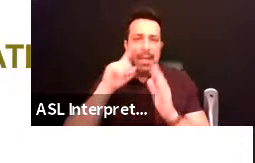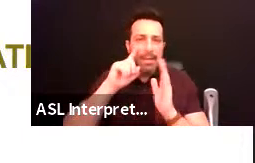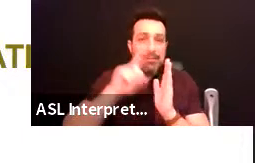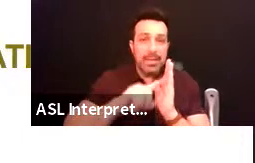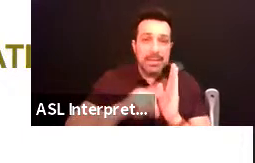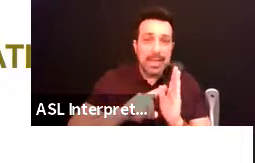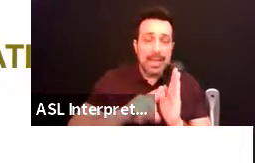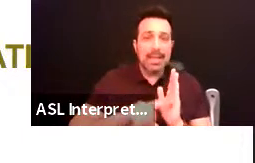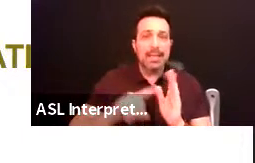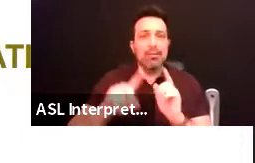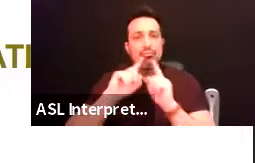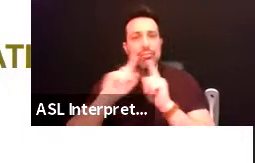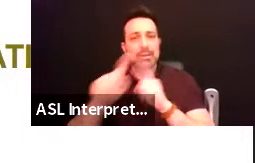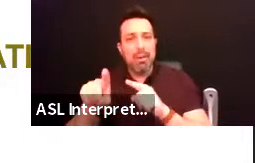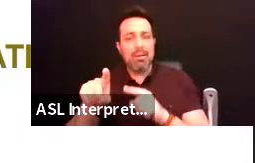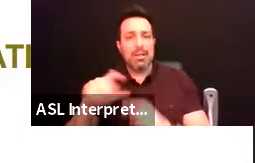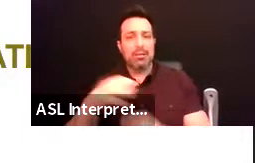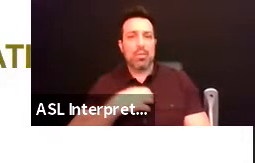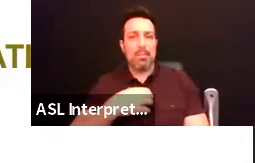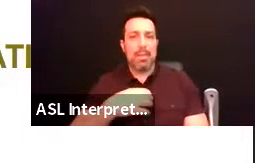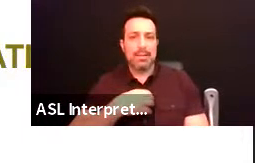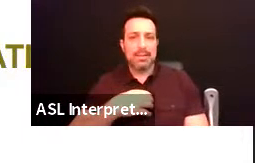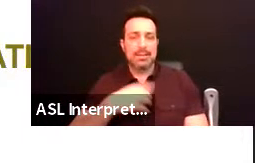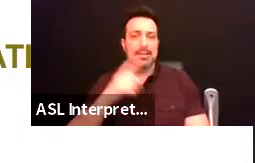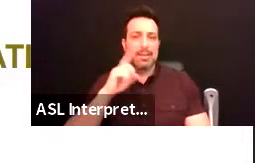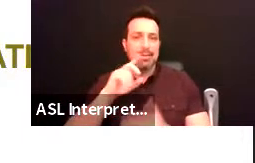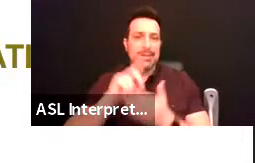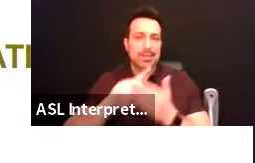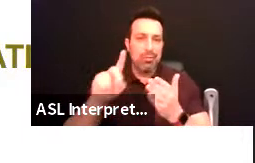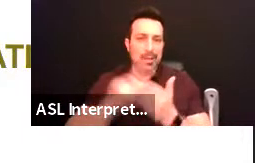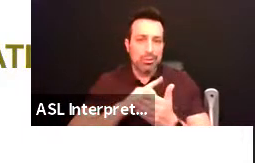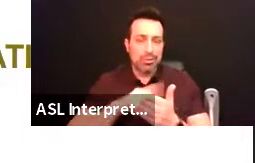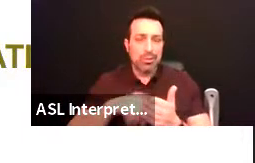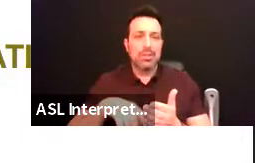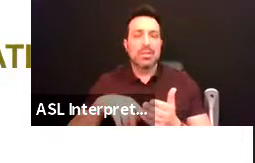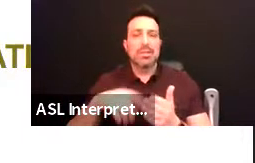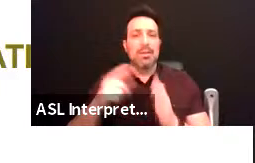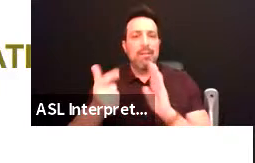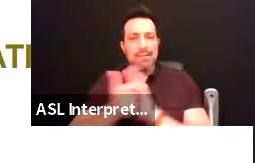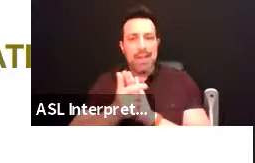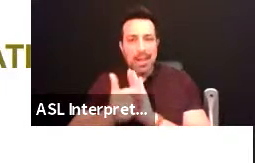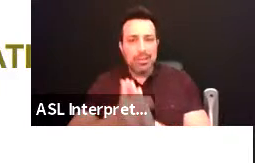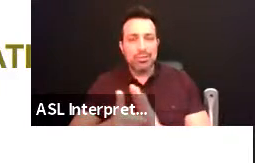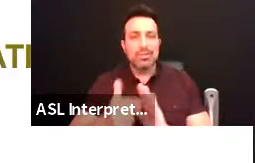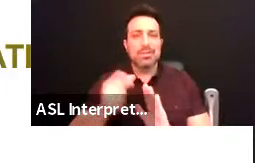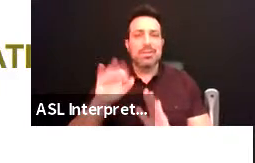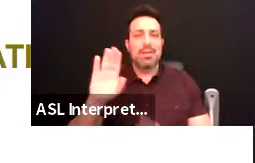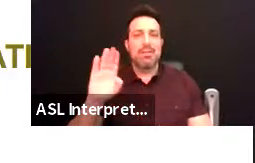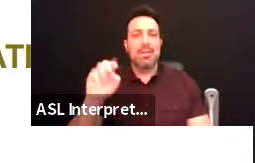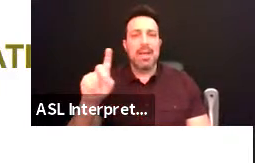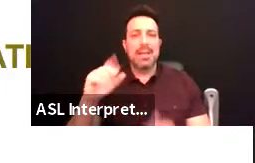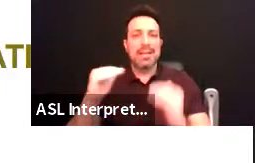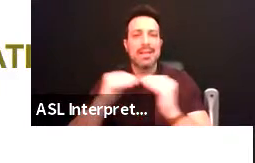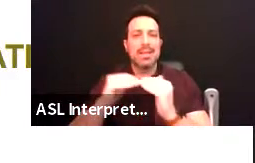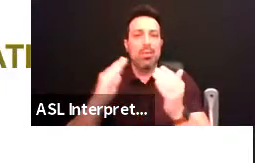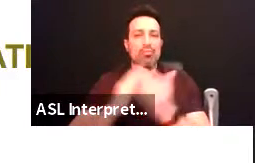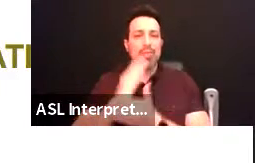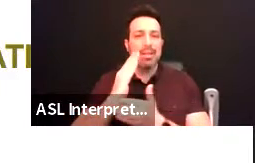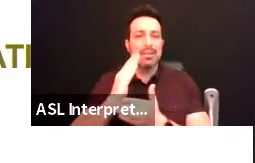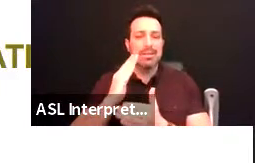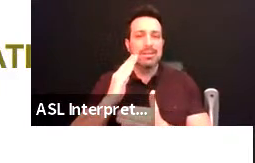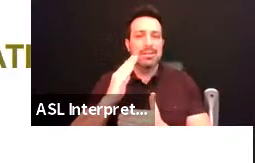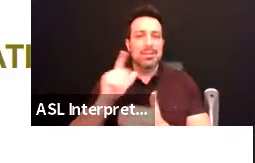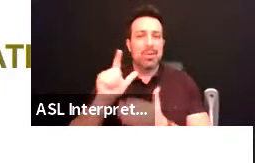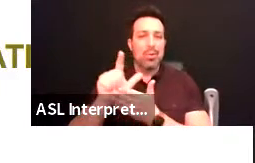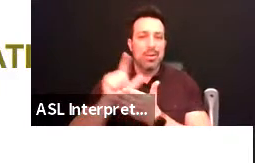investigating and responding to complaints of discrimination and or violations of the Bend Equal Rights Ordinance.